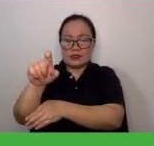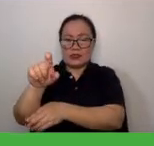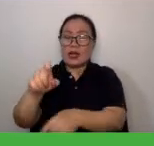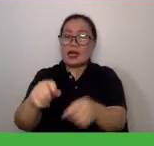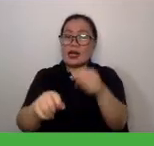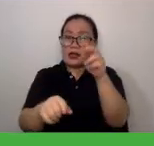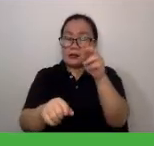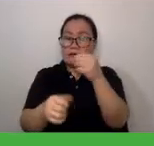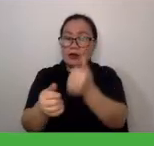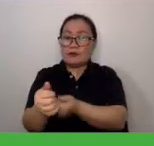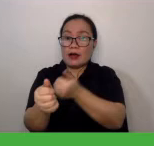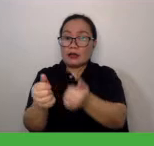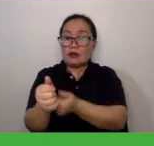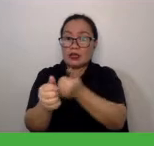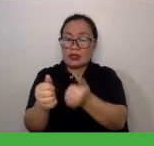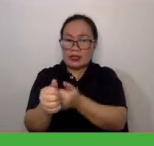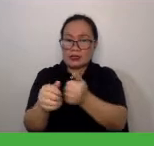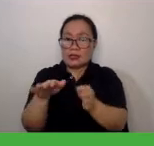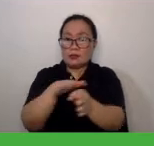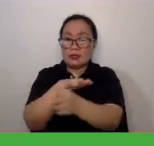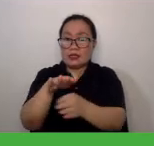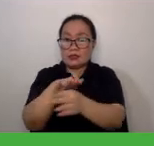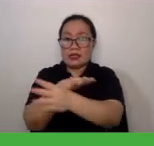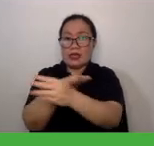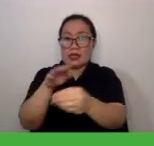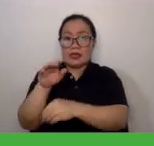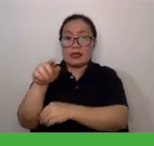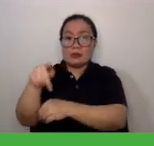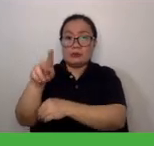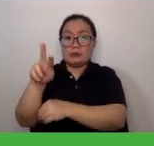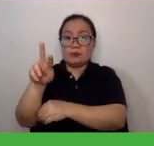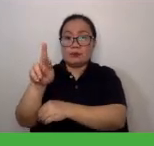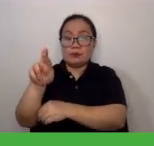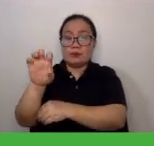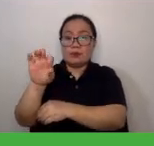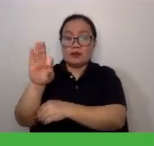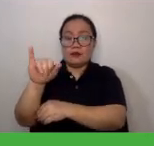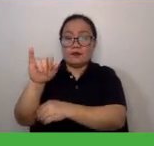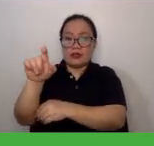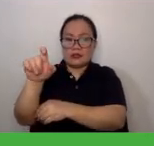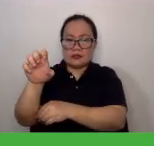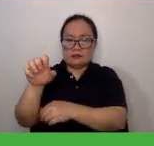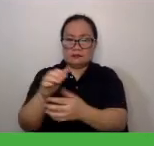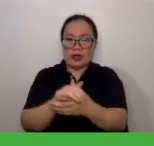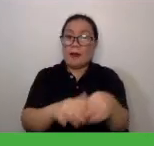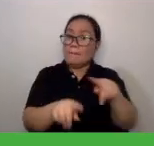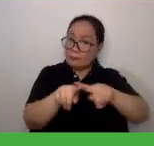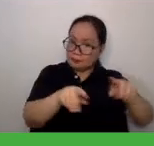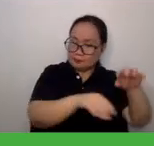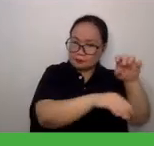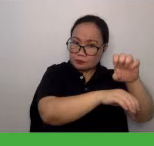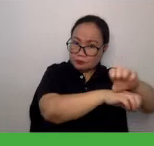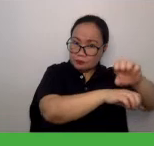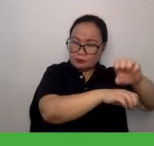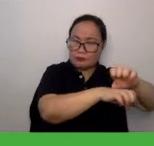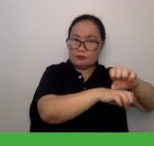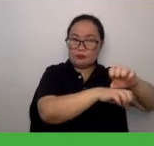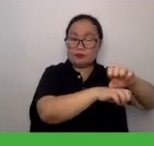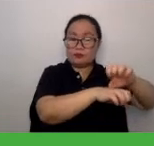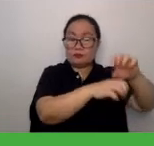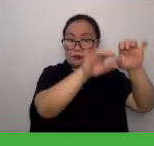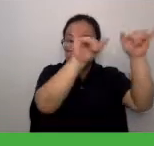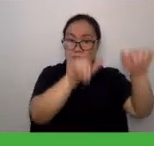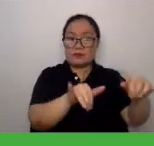mas madaling mag-convert. Okay? So, in the English system, of course, meron din siyang length, weight,